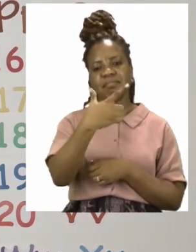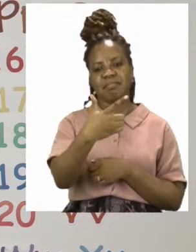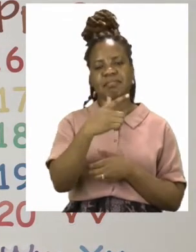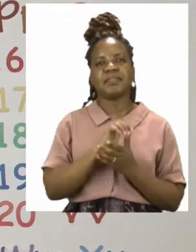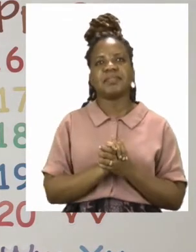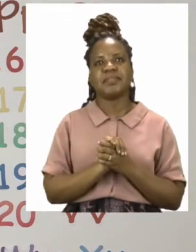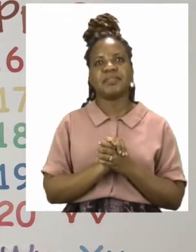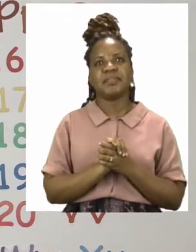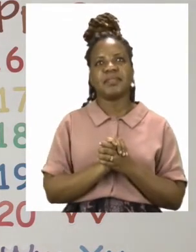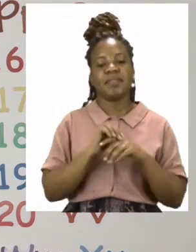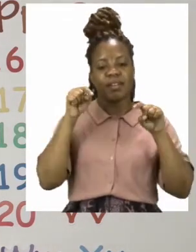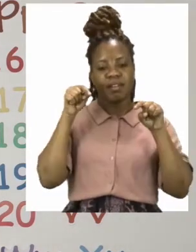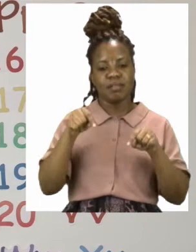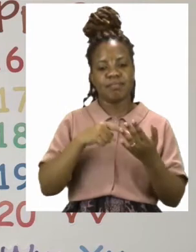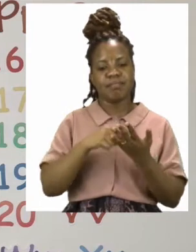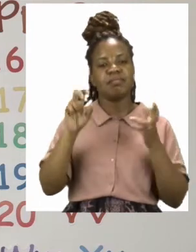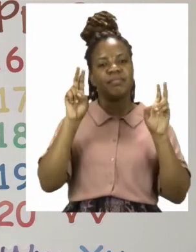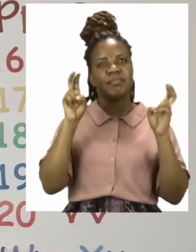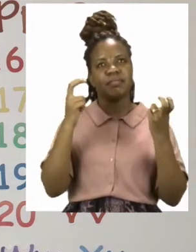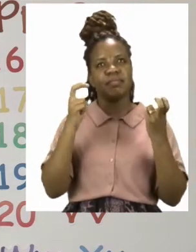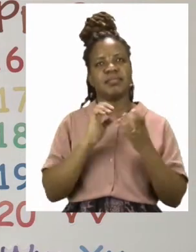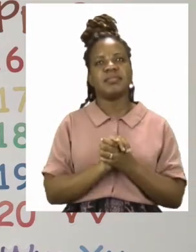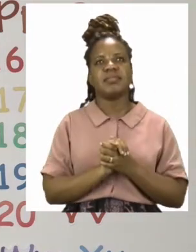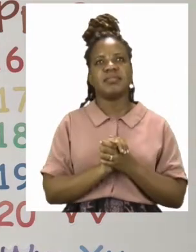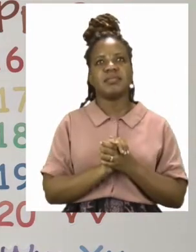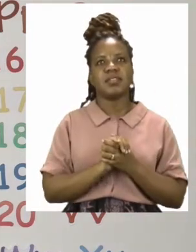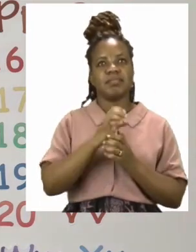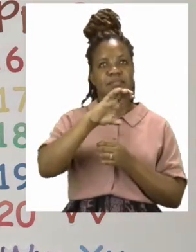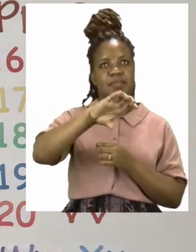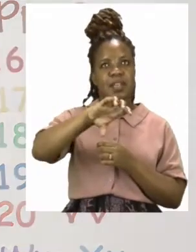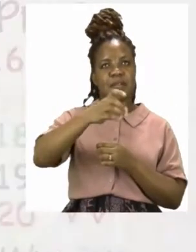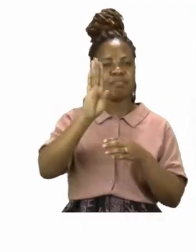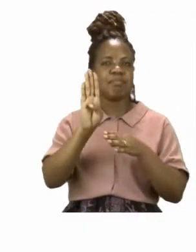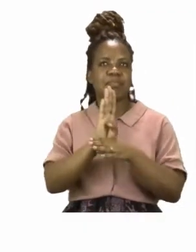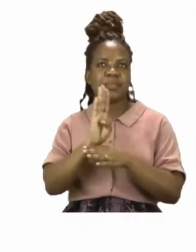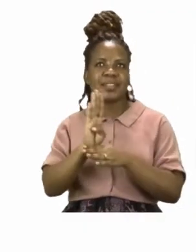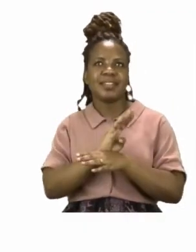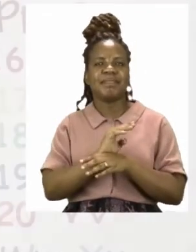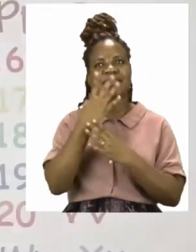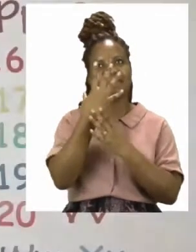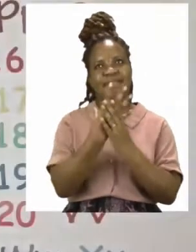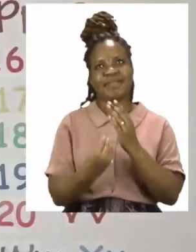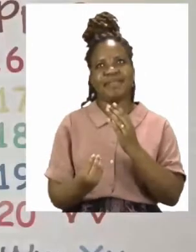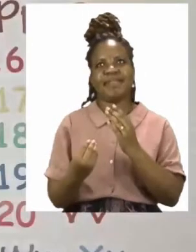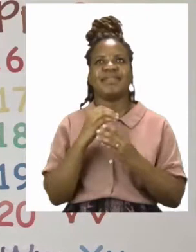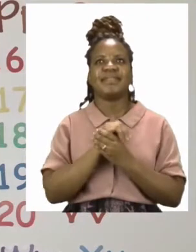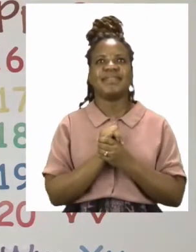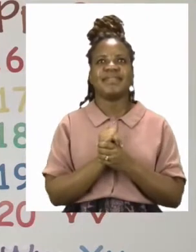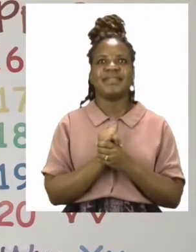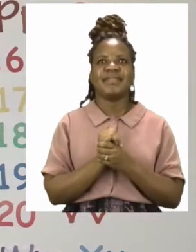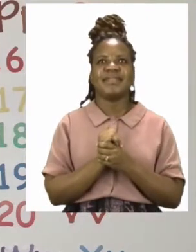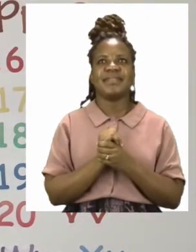it for ready to use. But there is more. We are also available on